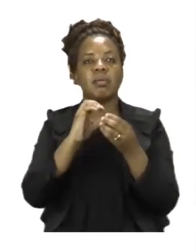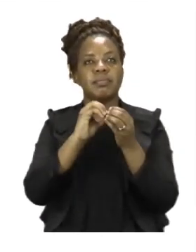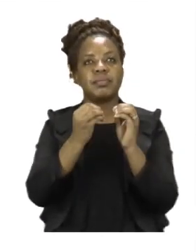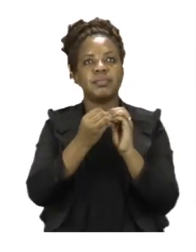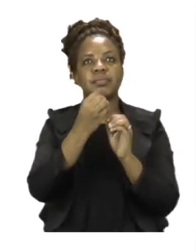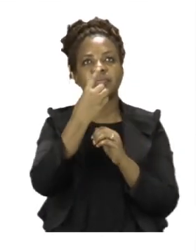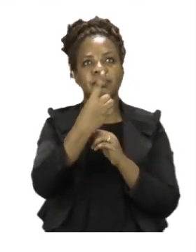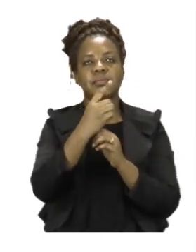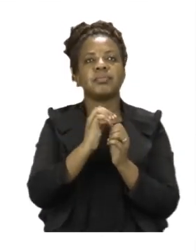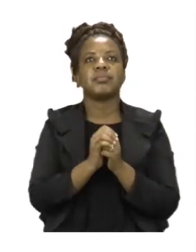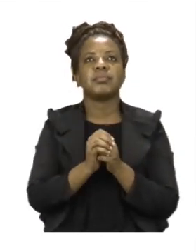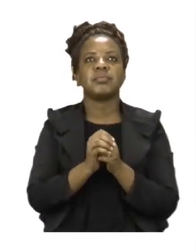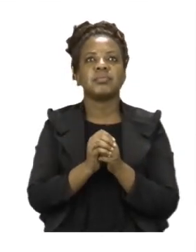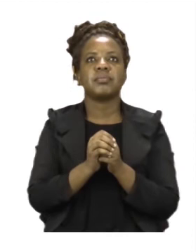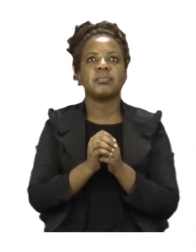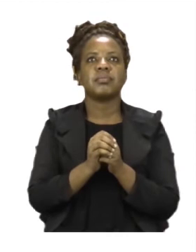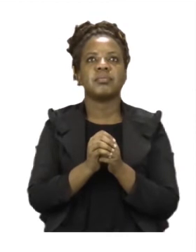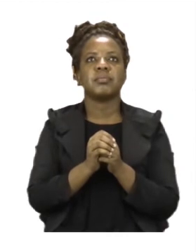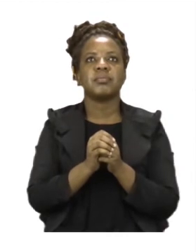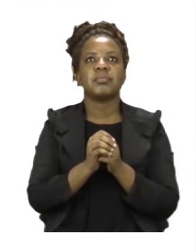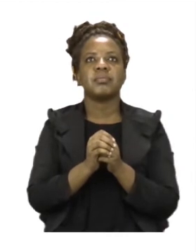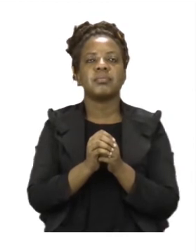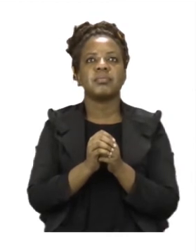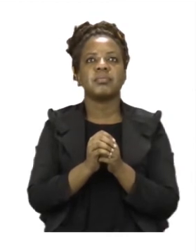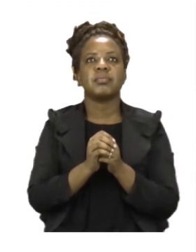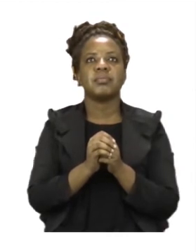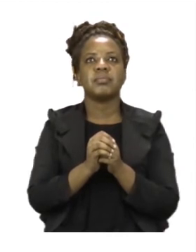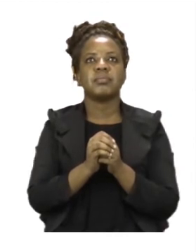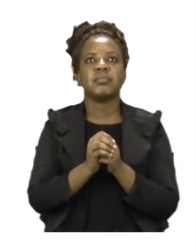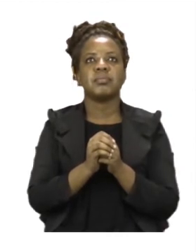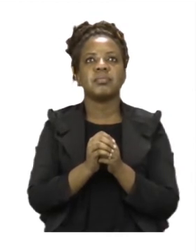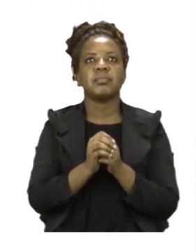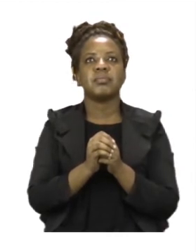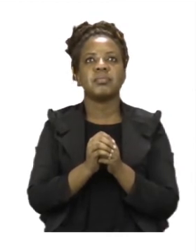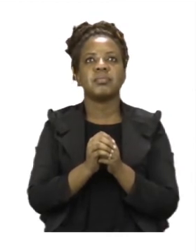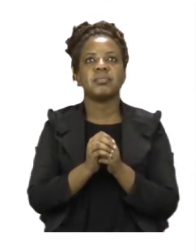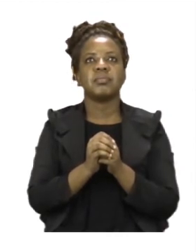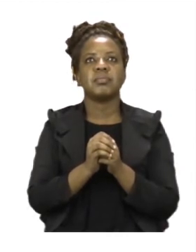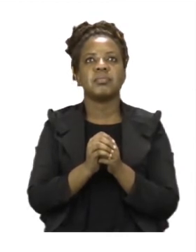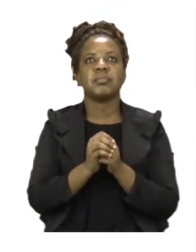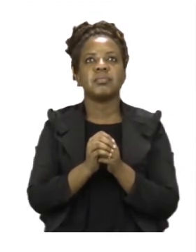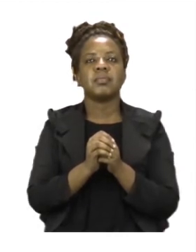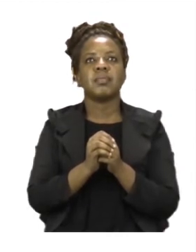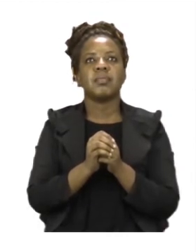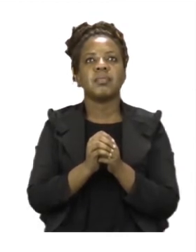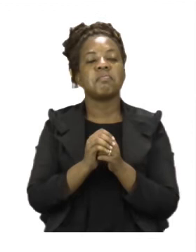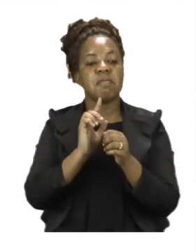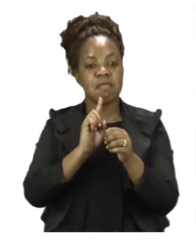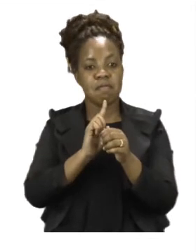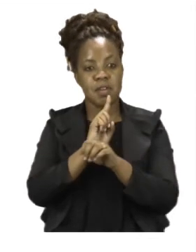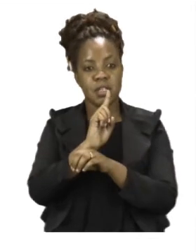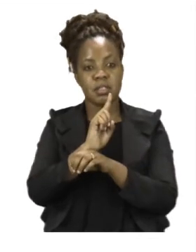together. Number 1 says, write the date of the first